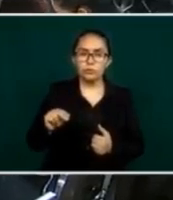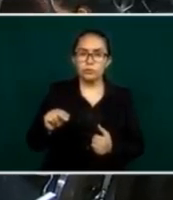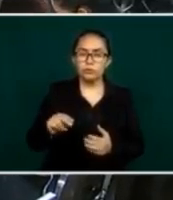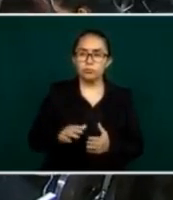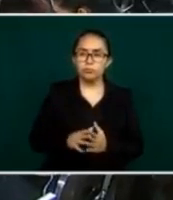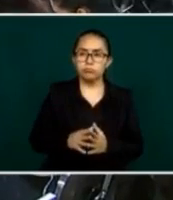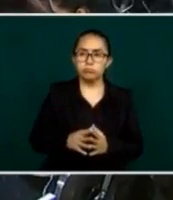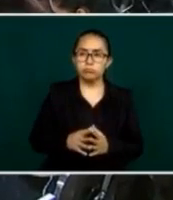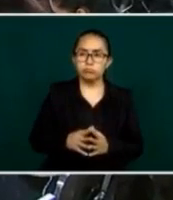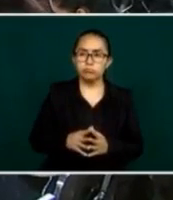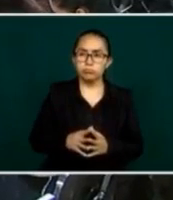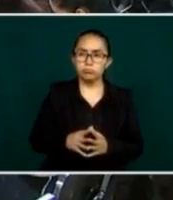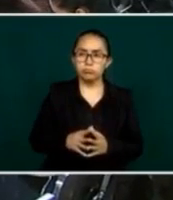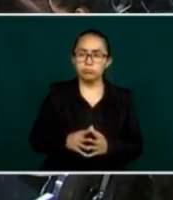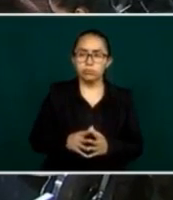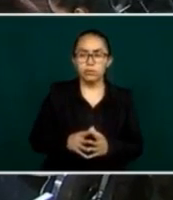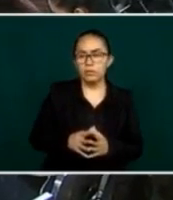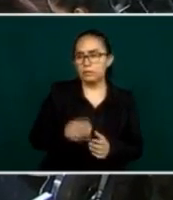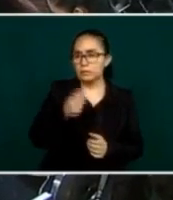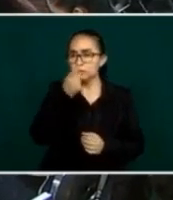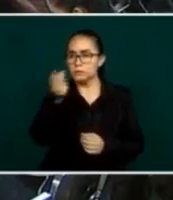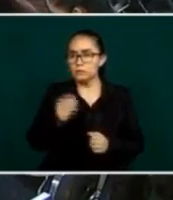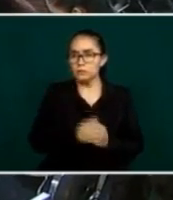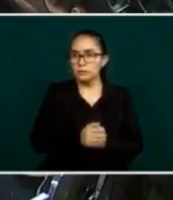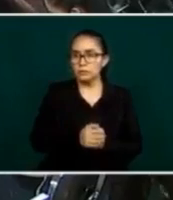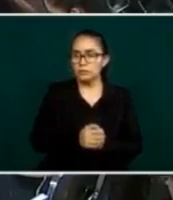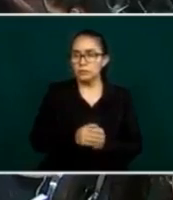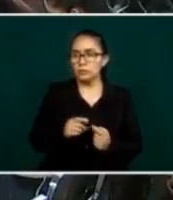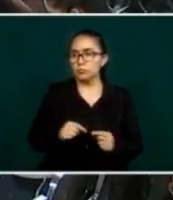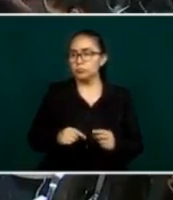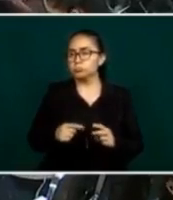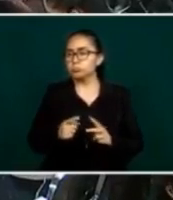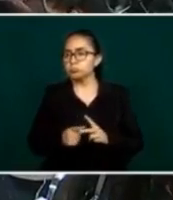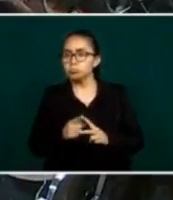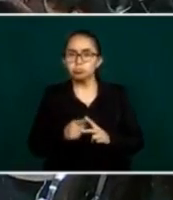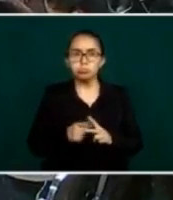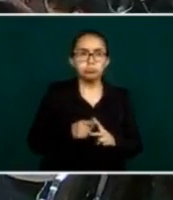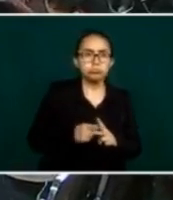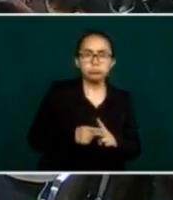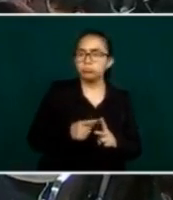We are not going to permit any abuses,